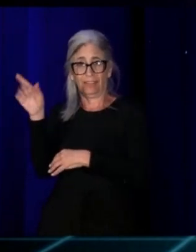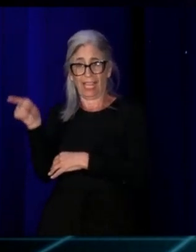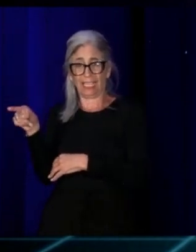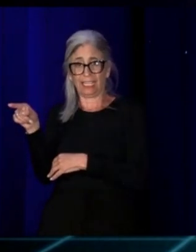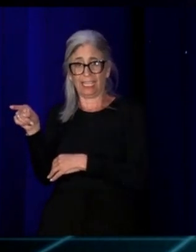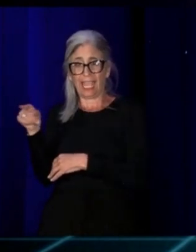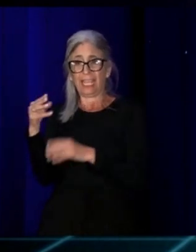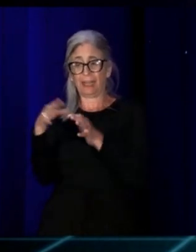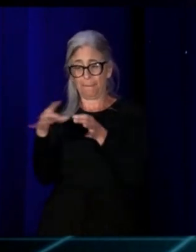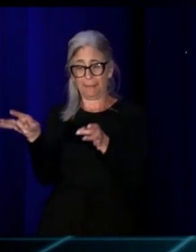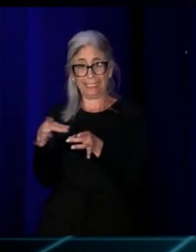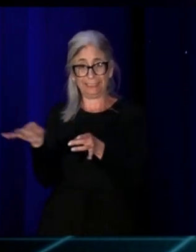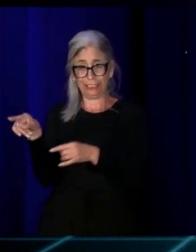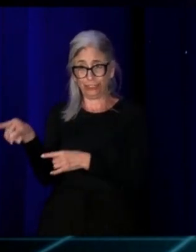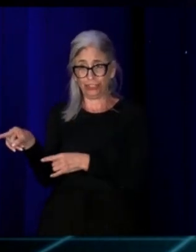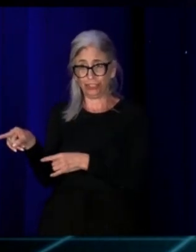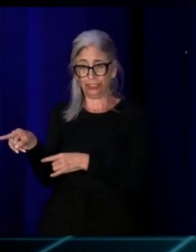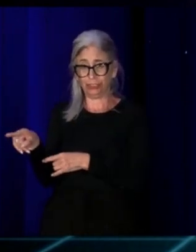form message. Whoops.